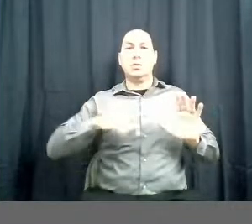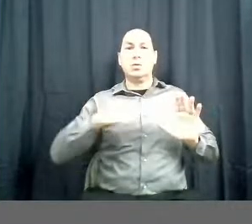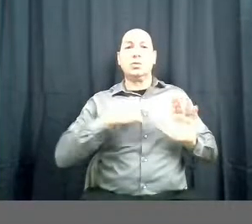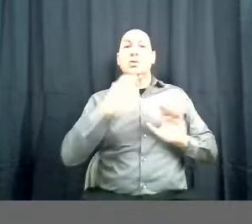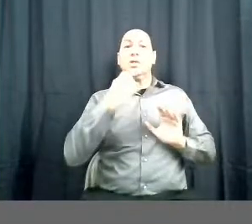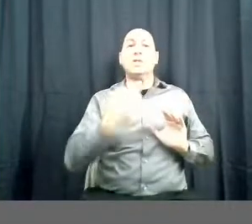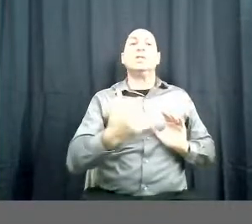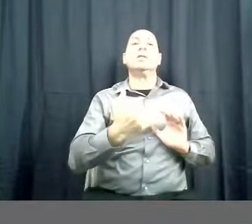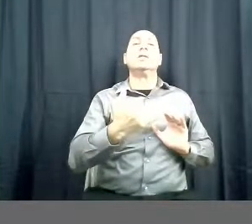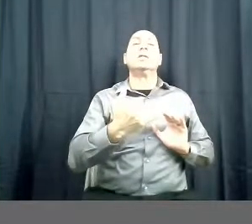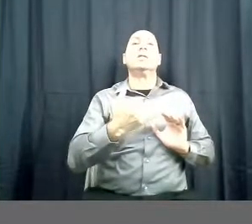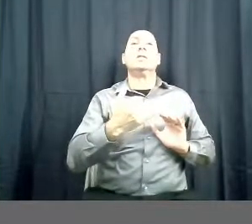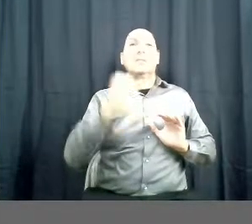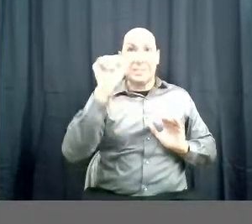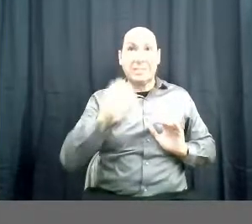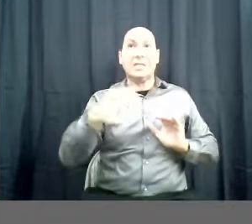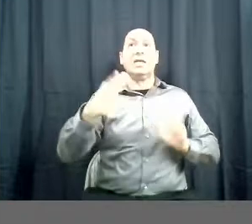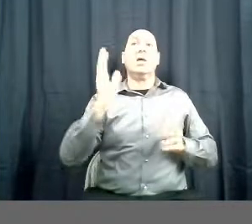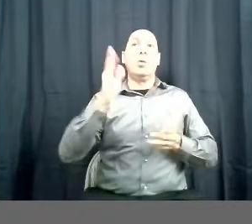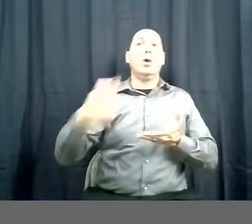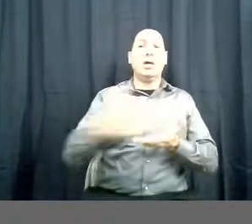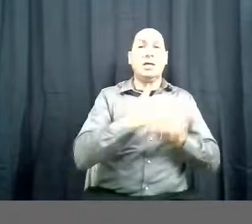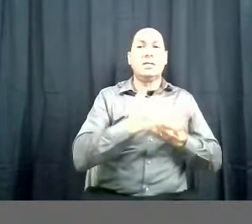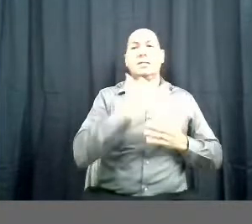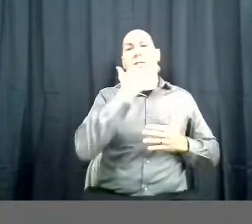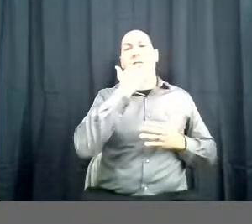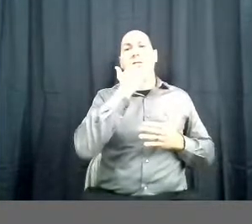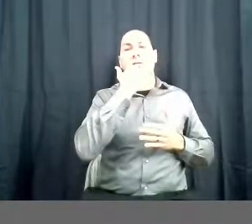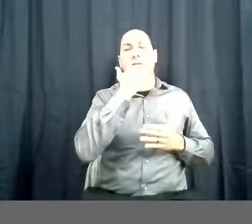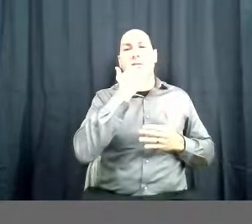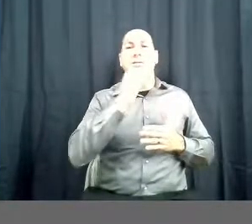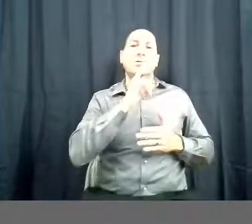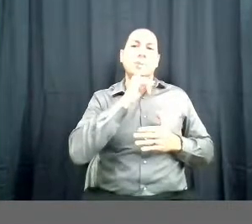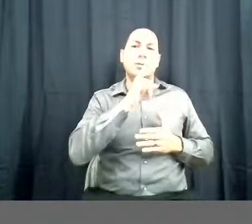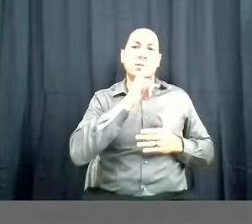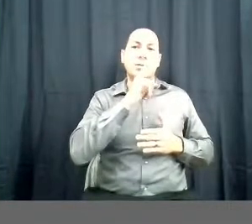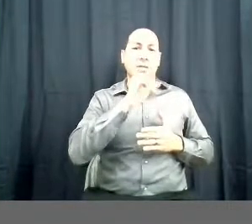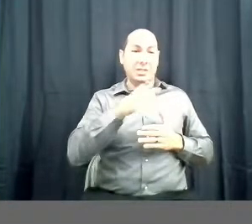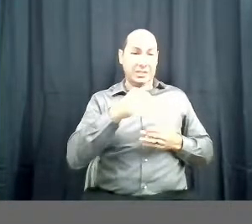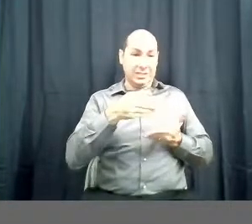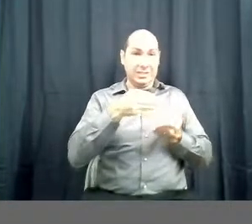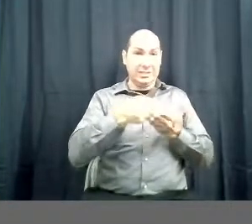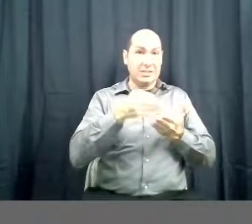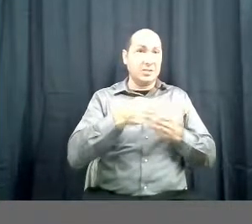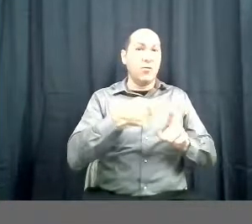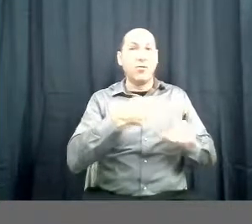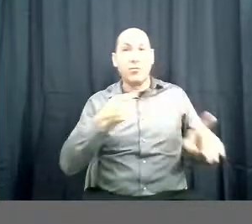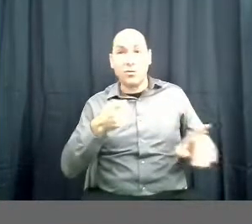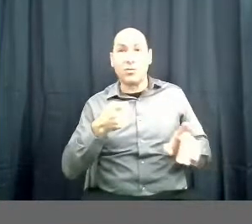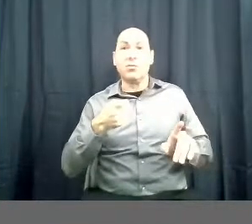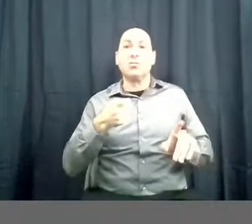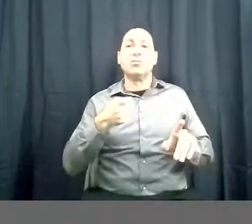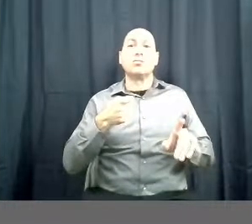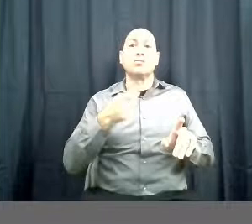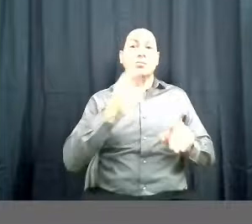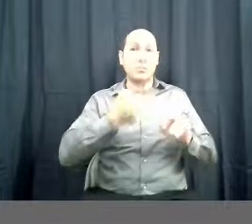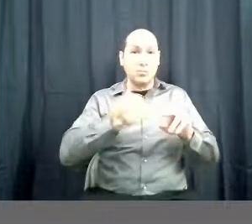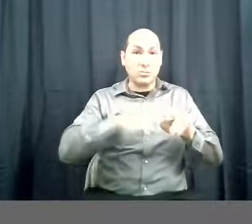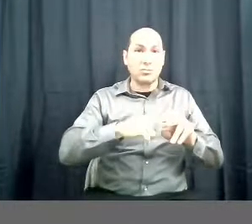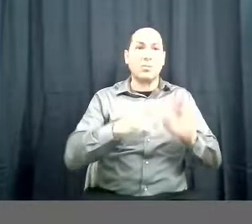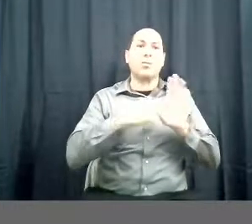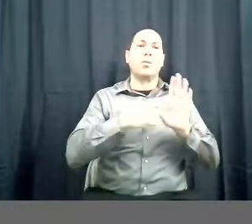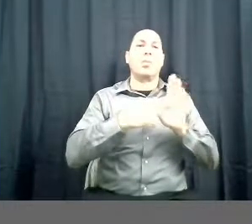with federal stimulus, especially when you see where the source of that revenue increase is. For example, in motor vehicles, where you've